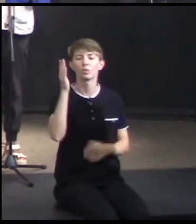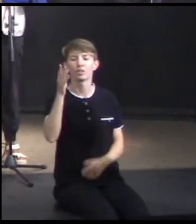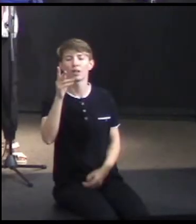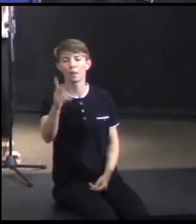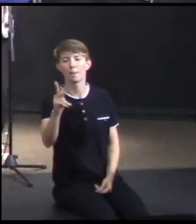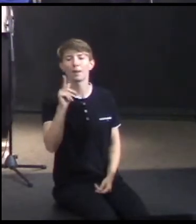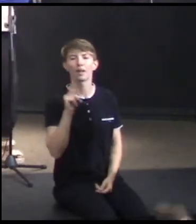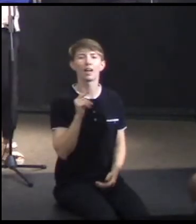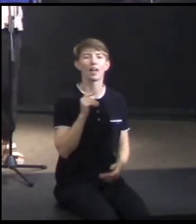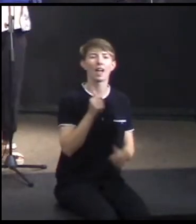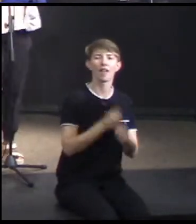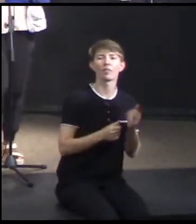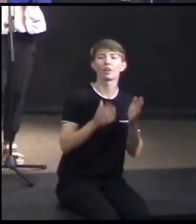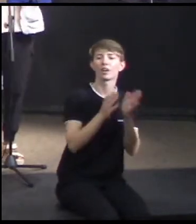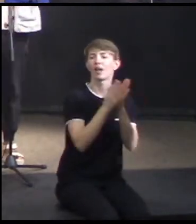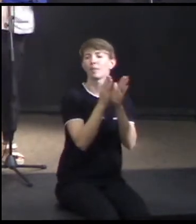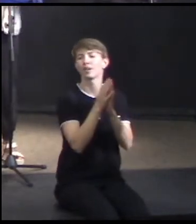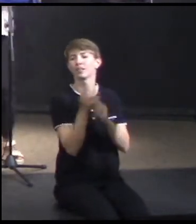Oh, everybody clap your hands, come on.